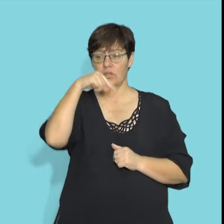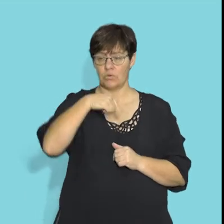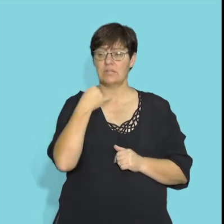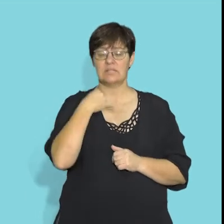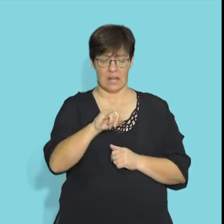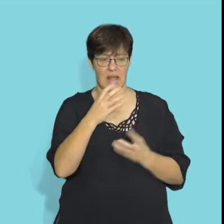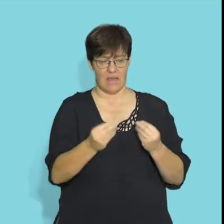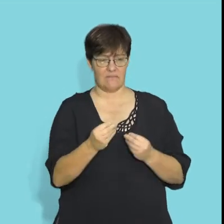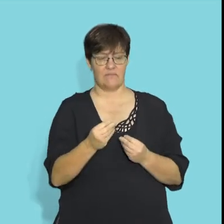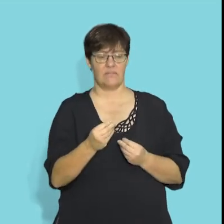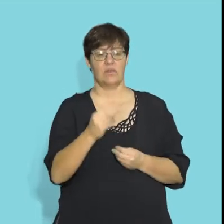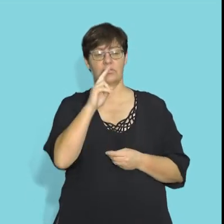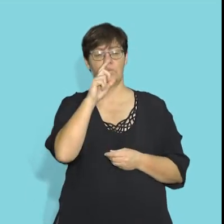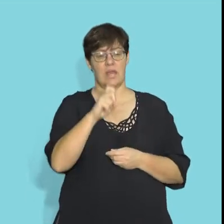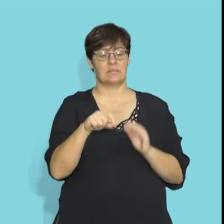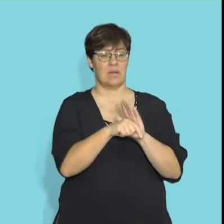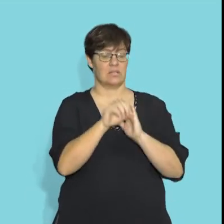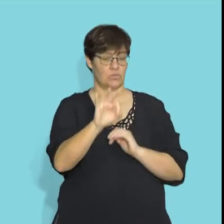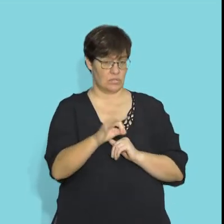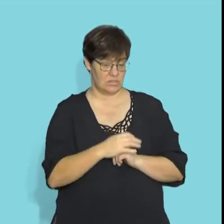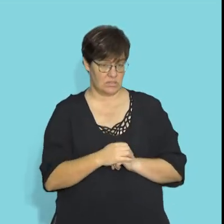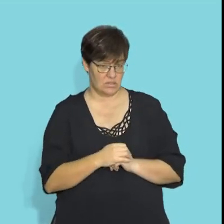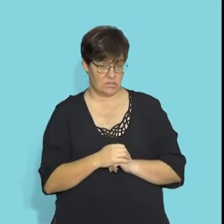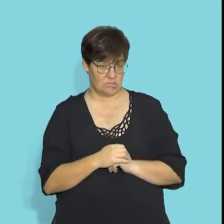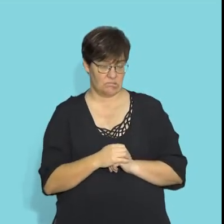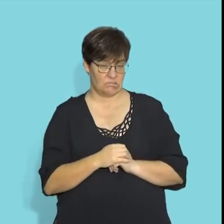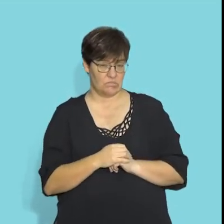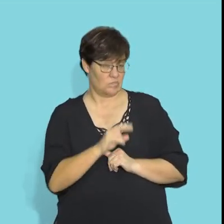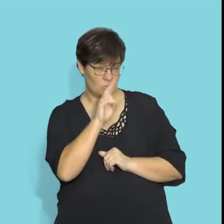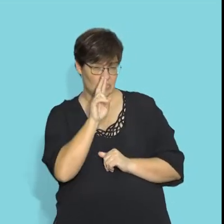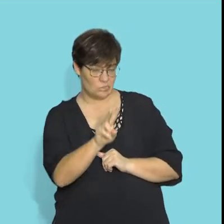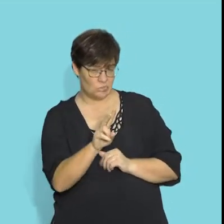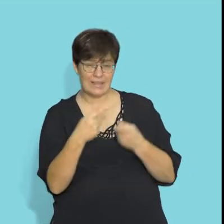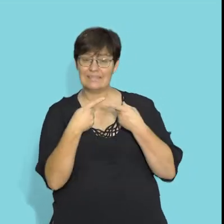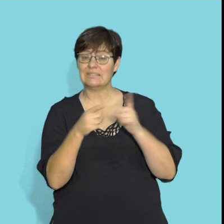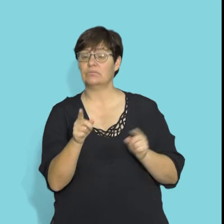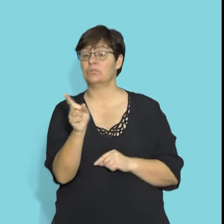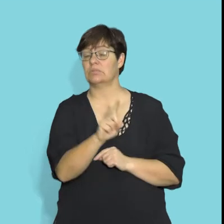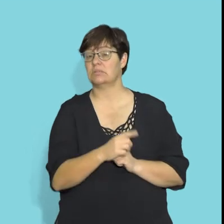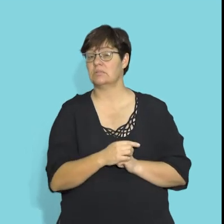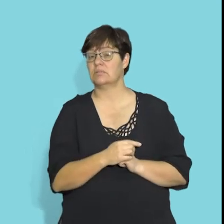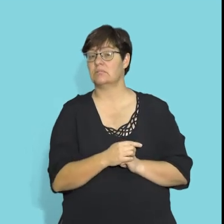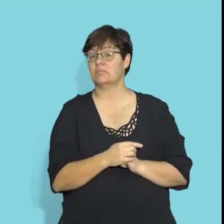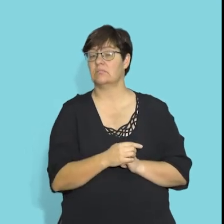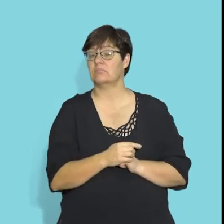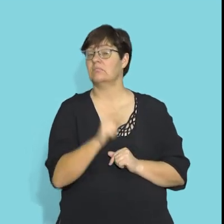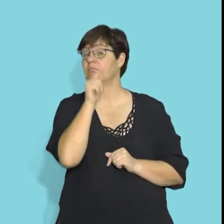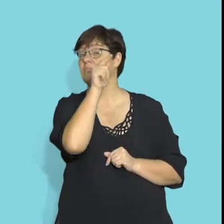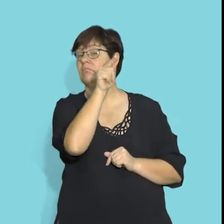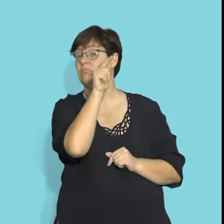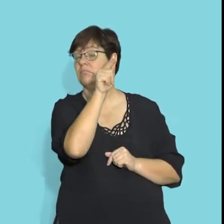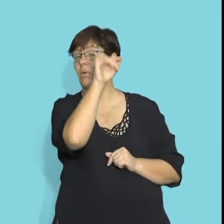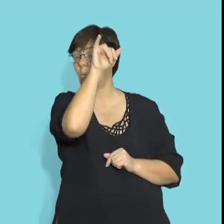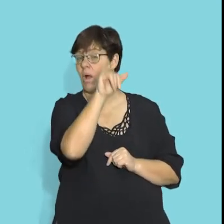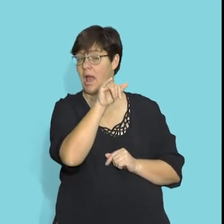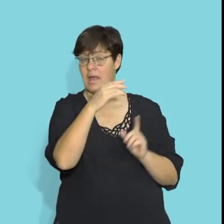equation 2x minus 3, but if everybody sees here, the difference in this question is that they haven't given me the